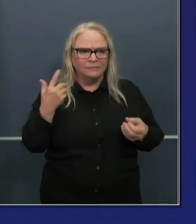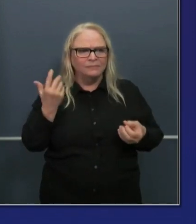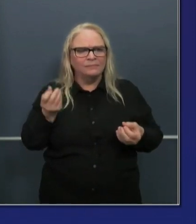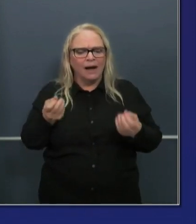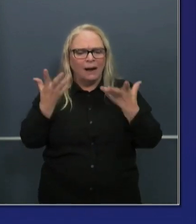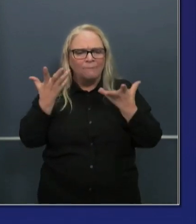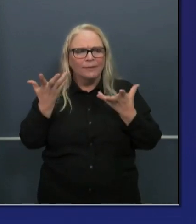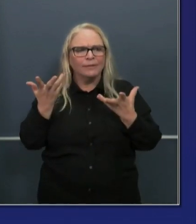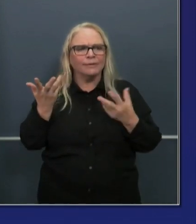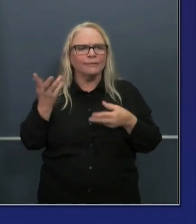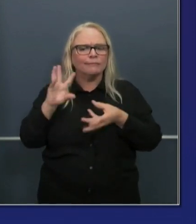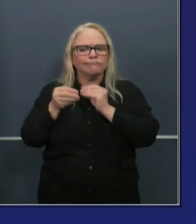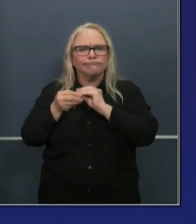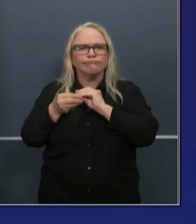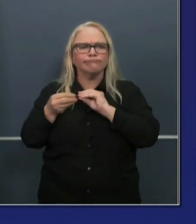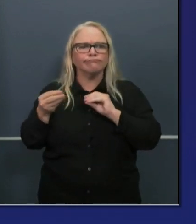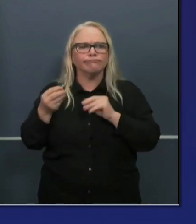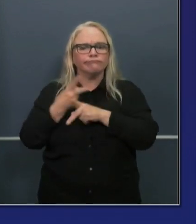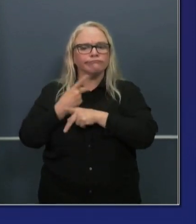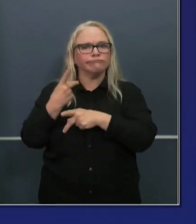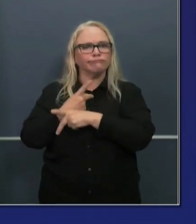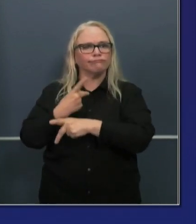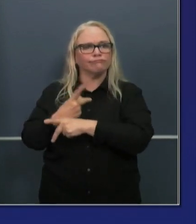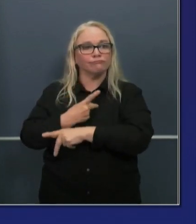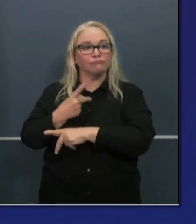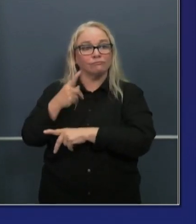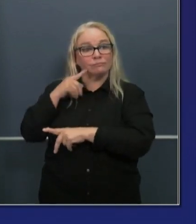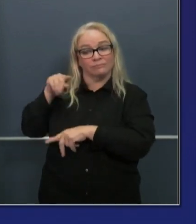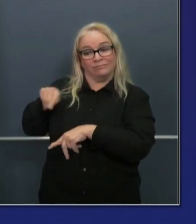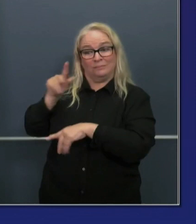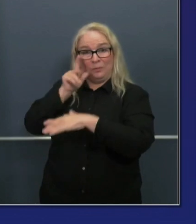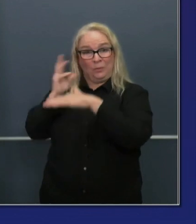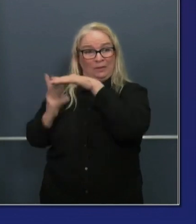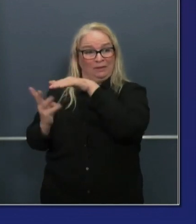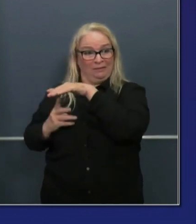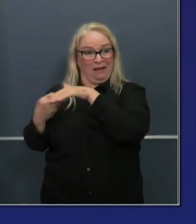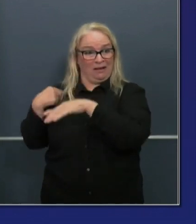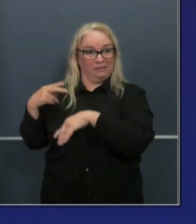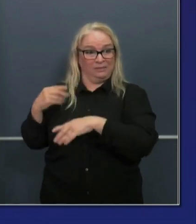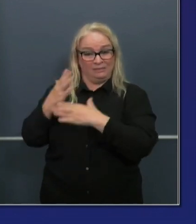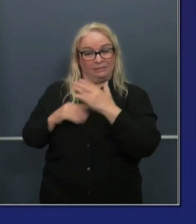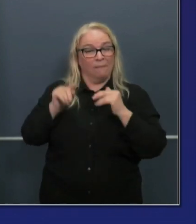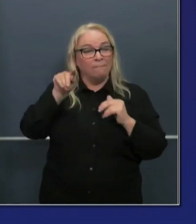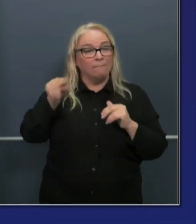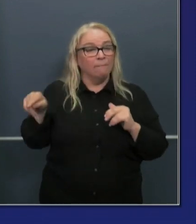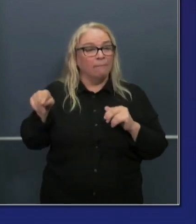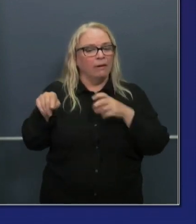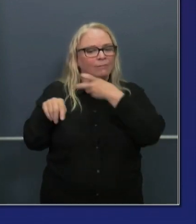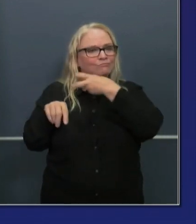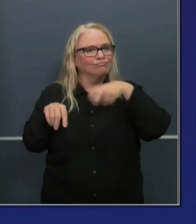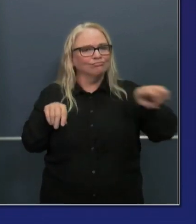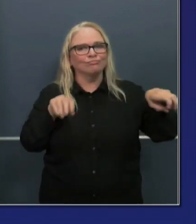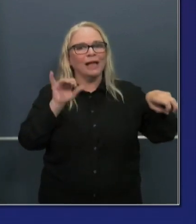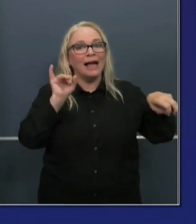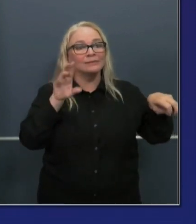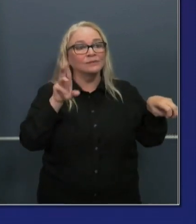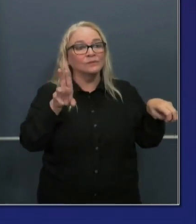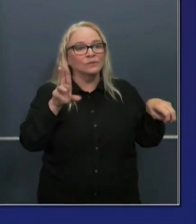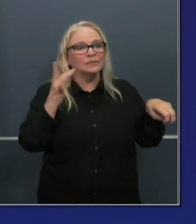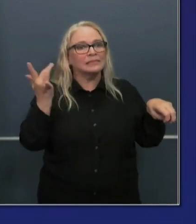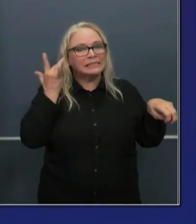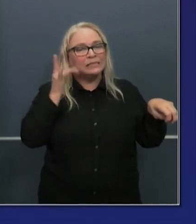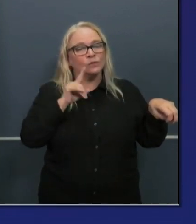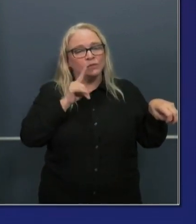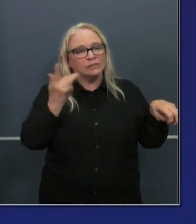grow. Invariably, you'll start seeing ICU admissions increasing. This represents a 47% increase from where we